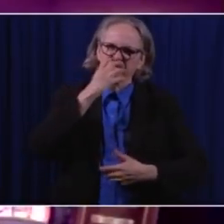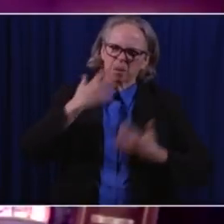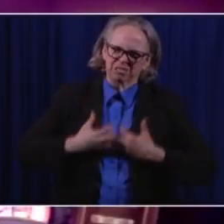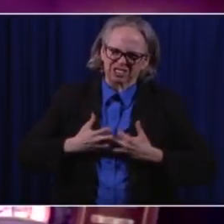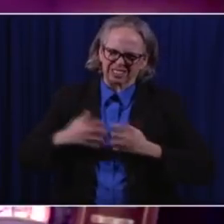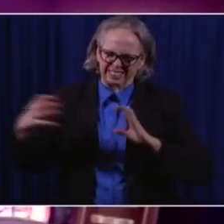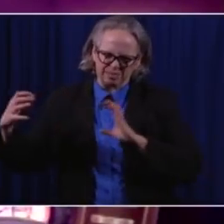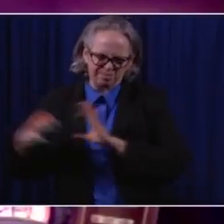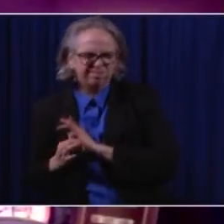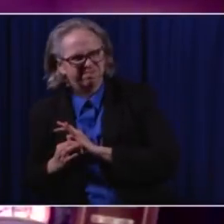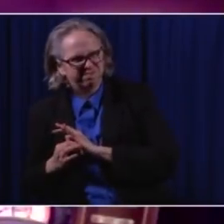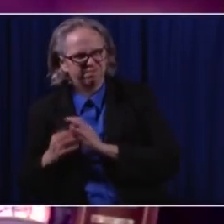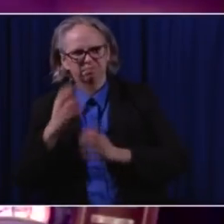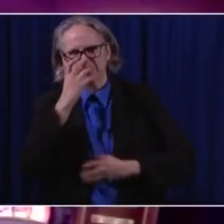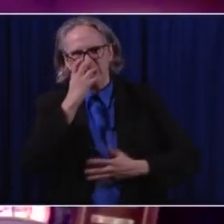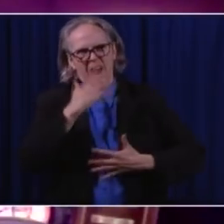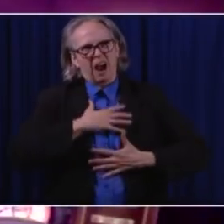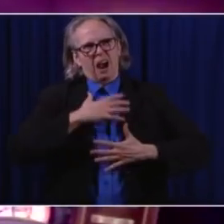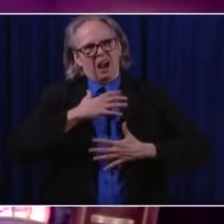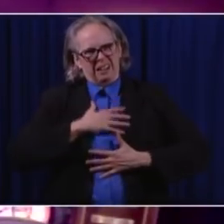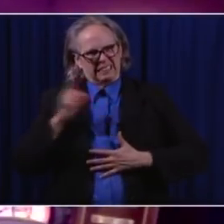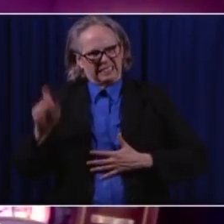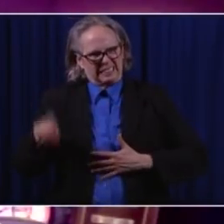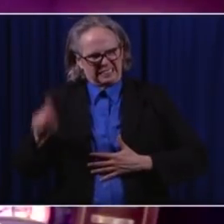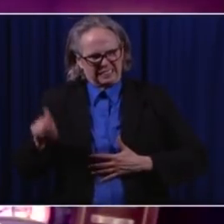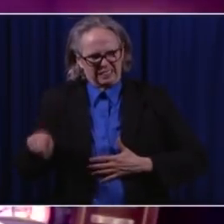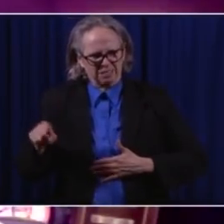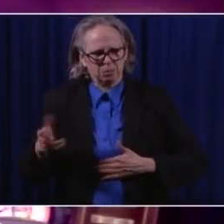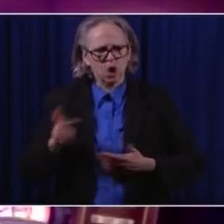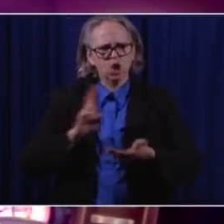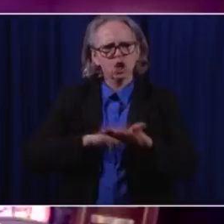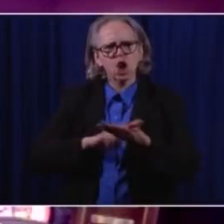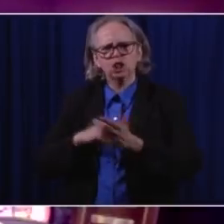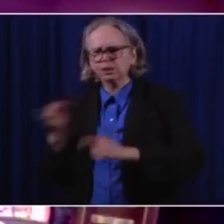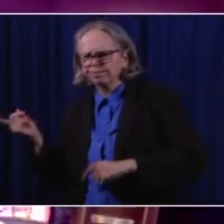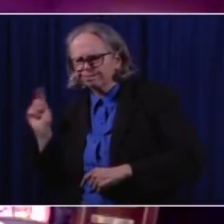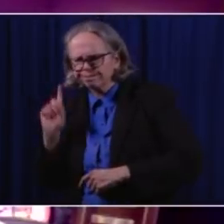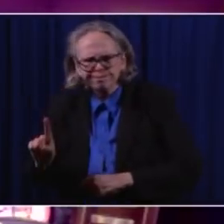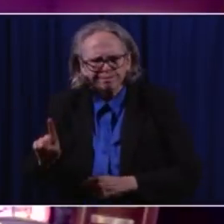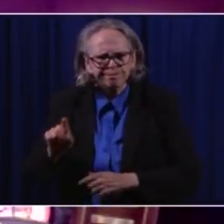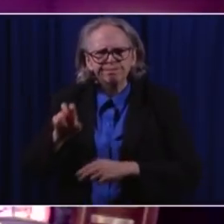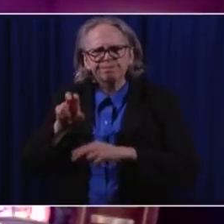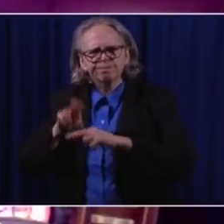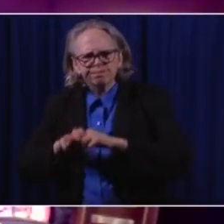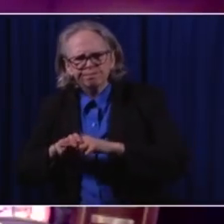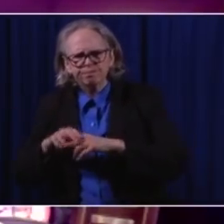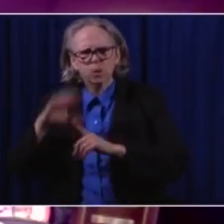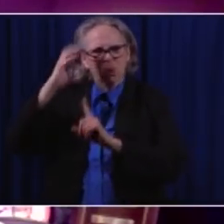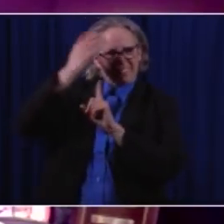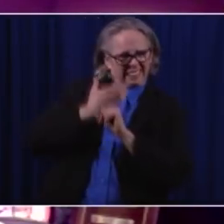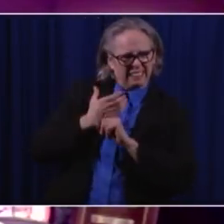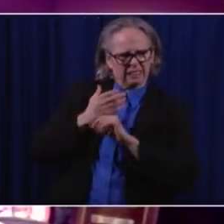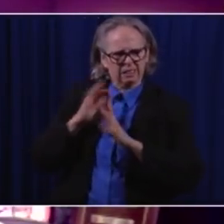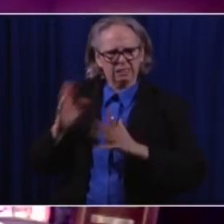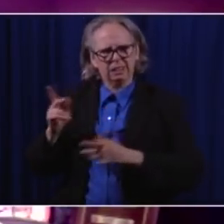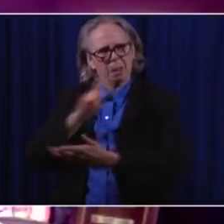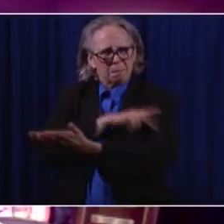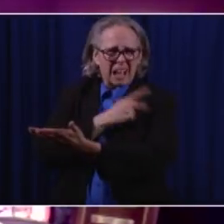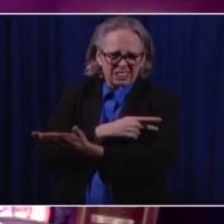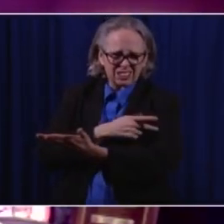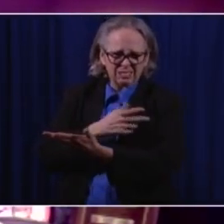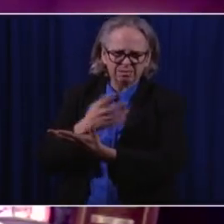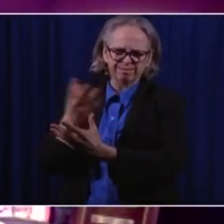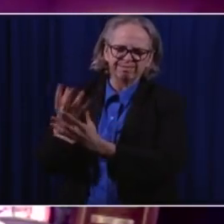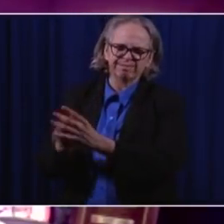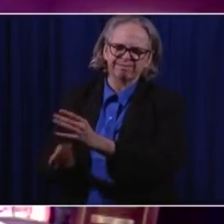that she was in that room, sitting with that patient, in her PPE as he passed. This is what our nurses